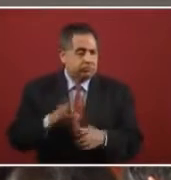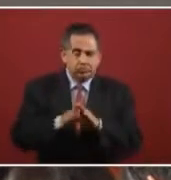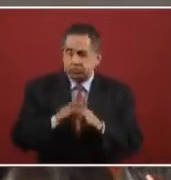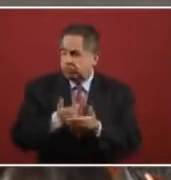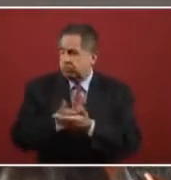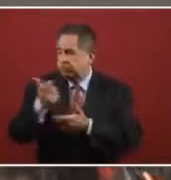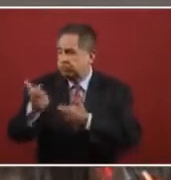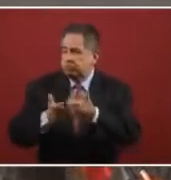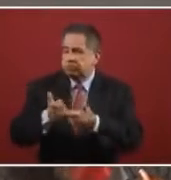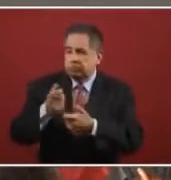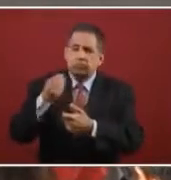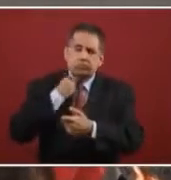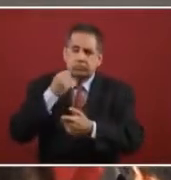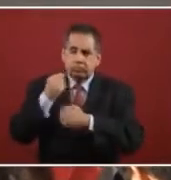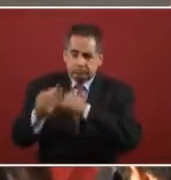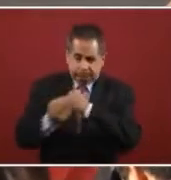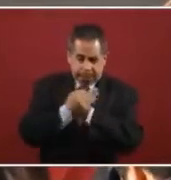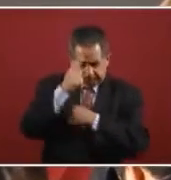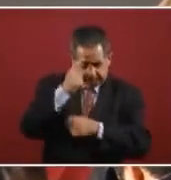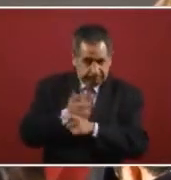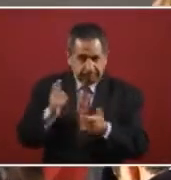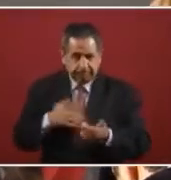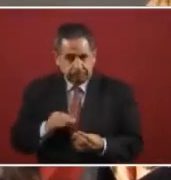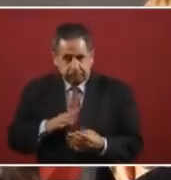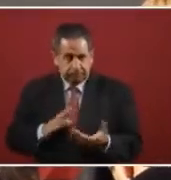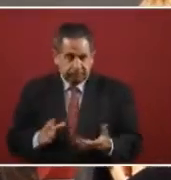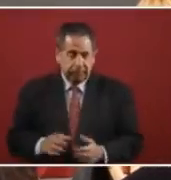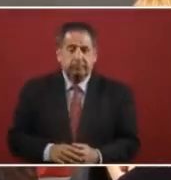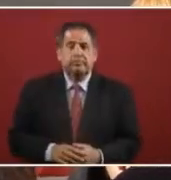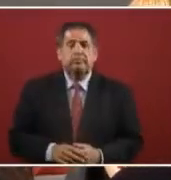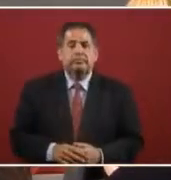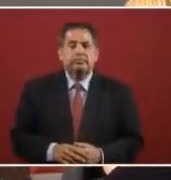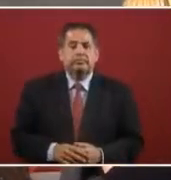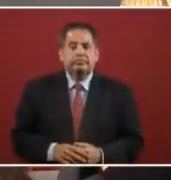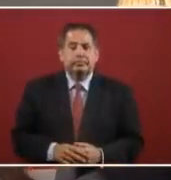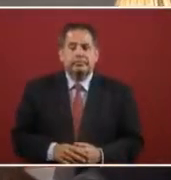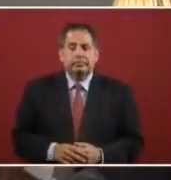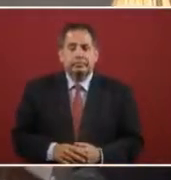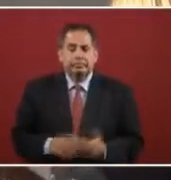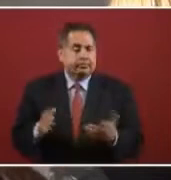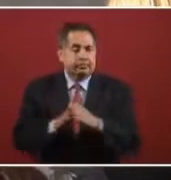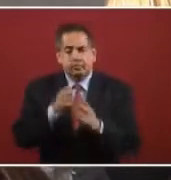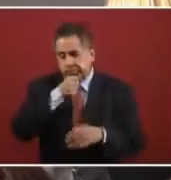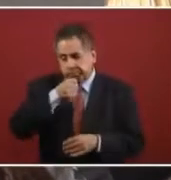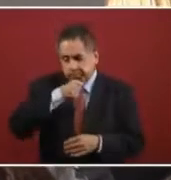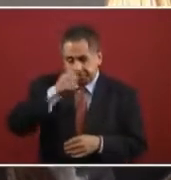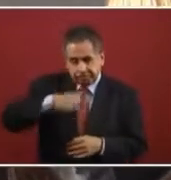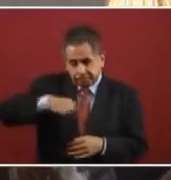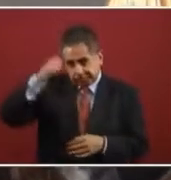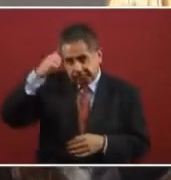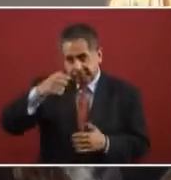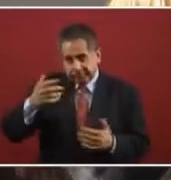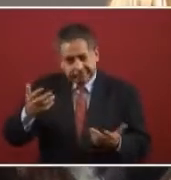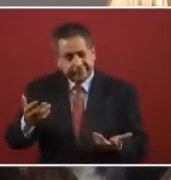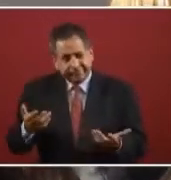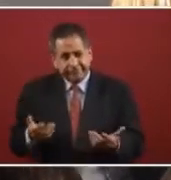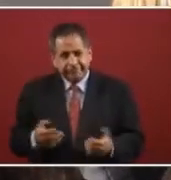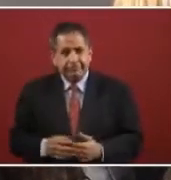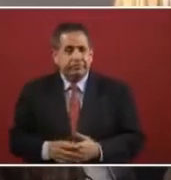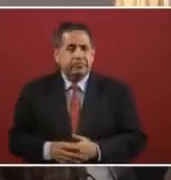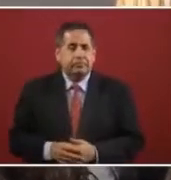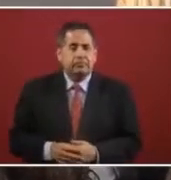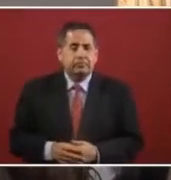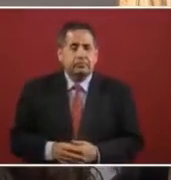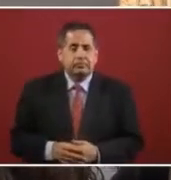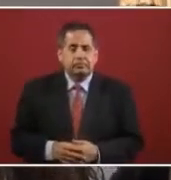because they have nothing to do with, you know, to buy an attorney due to their age.